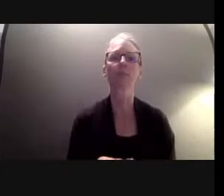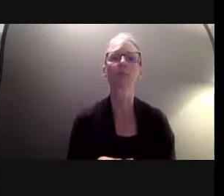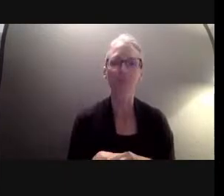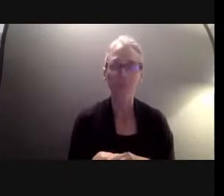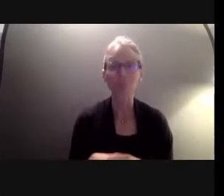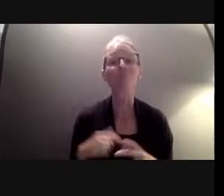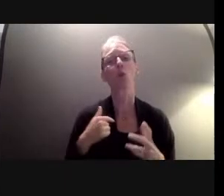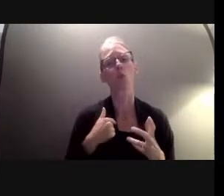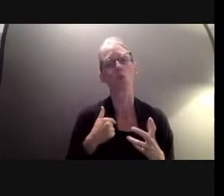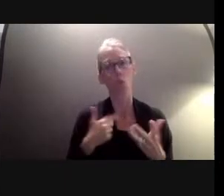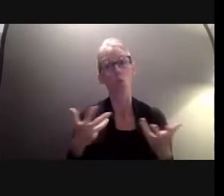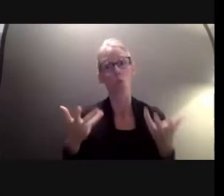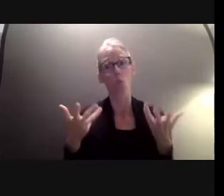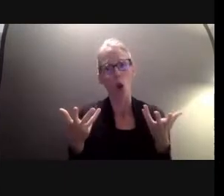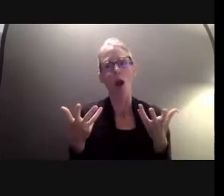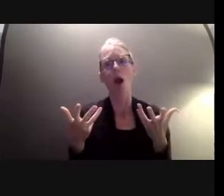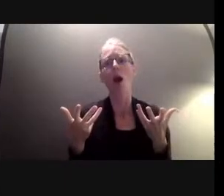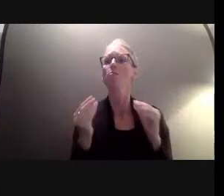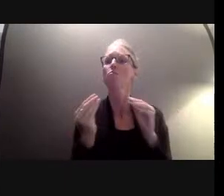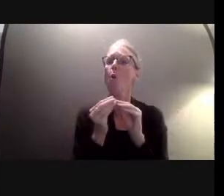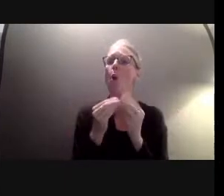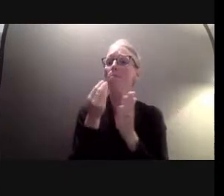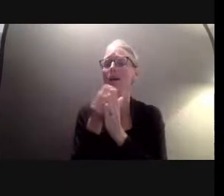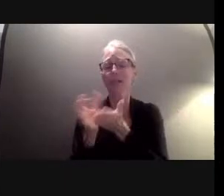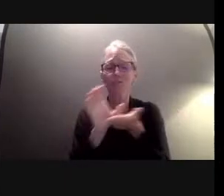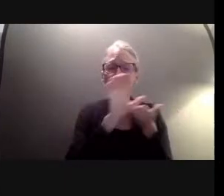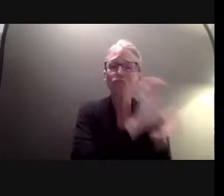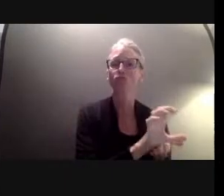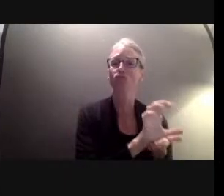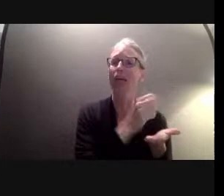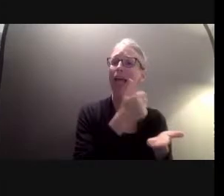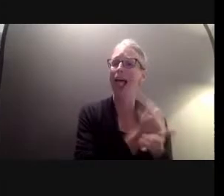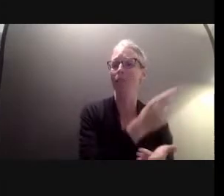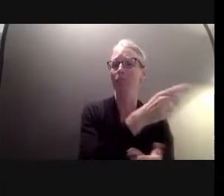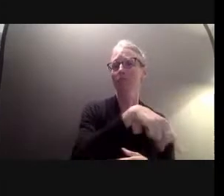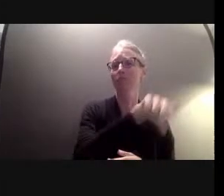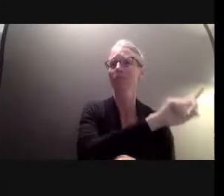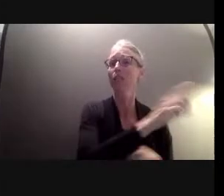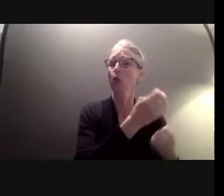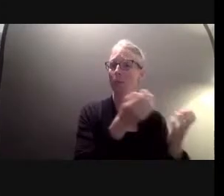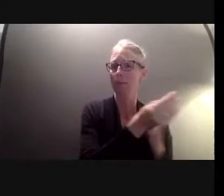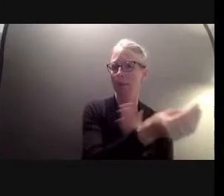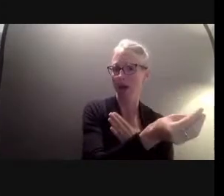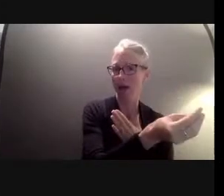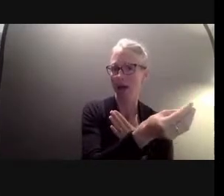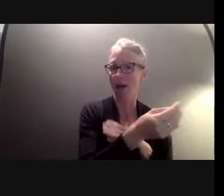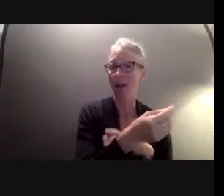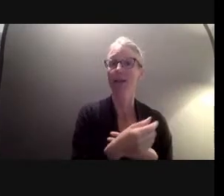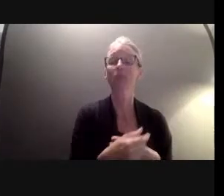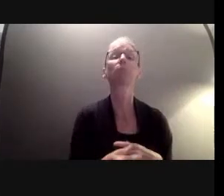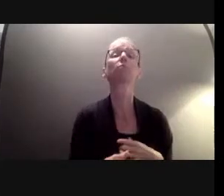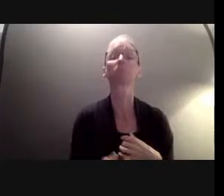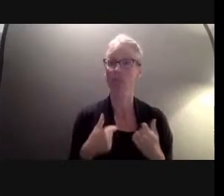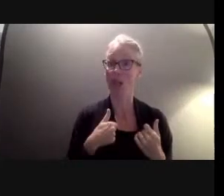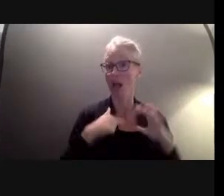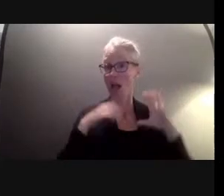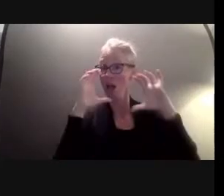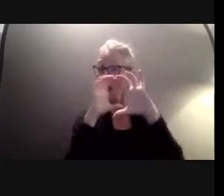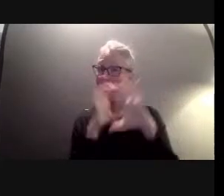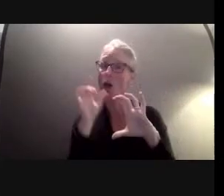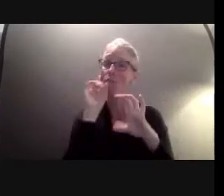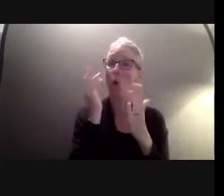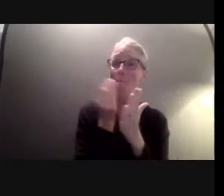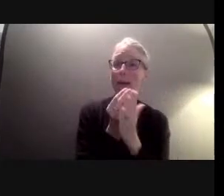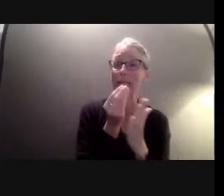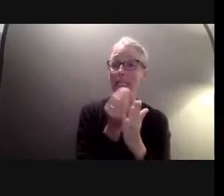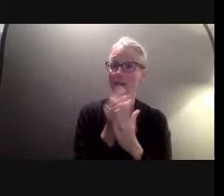people. As I was saving for my adaptive mountain bike, there were a lot of grants that I couldn't apply for because I didn't have a